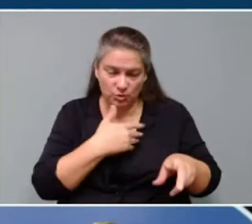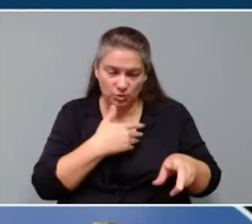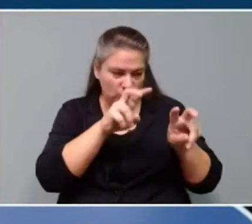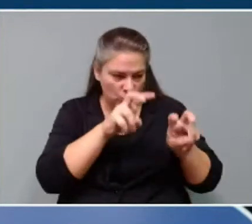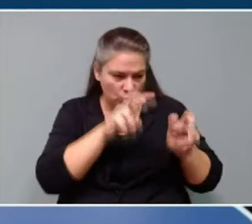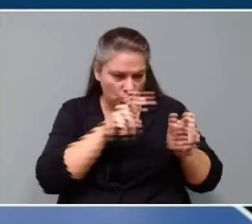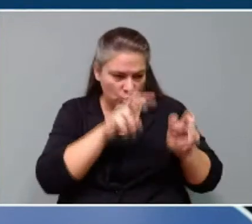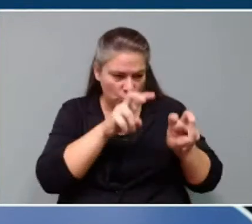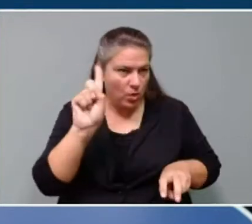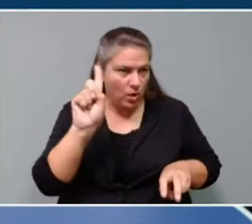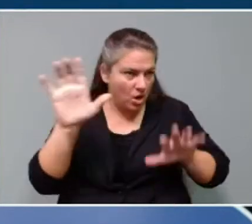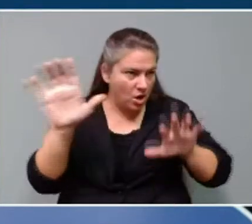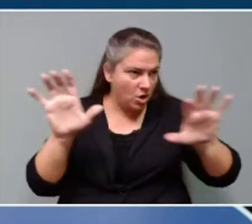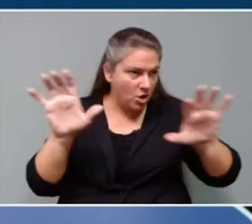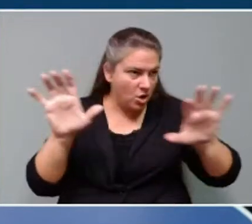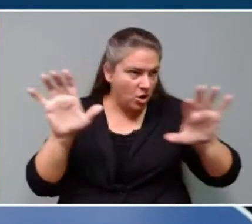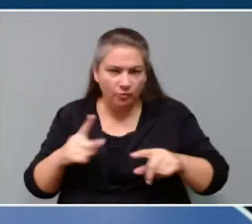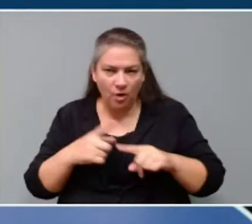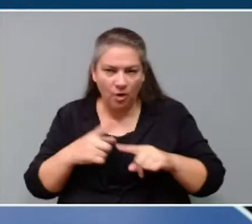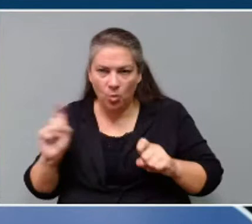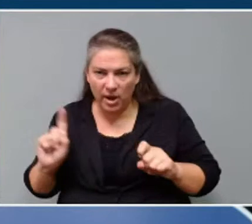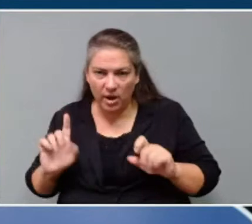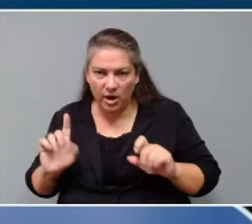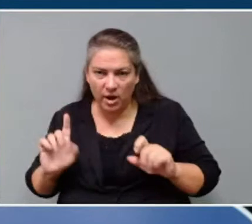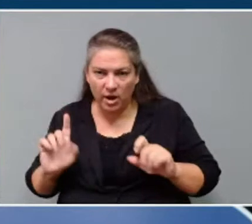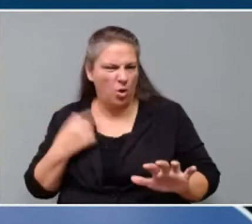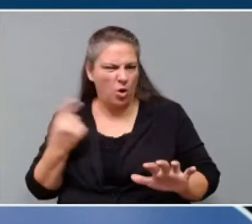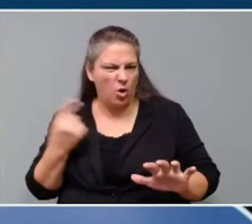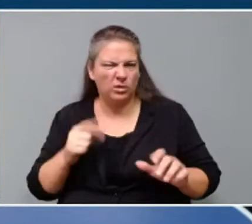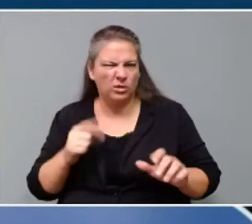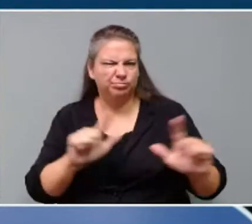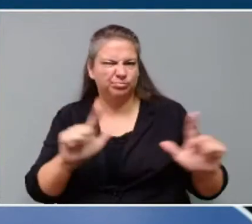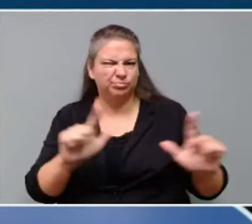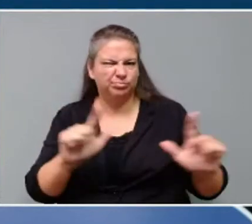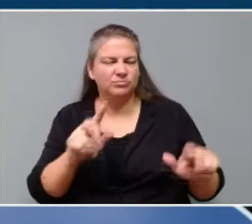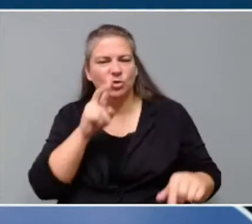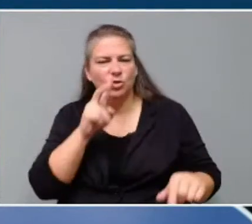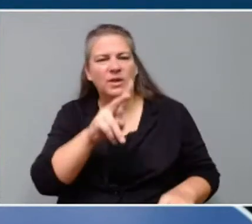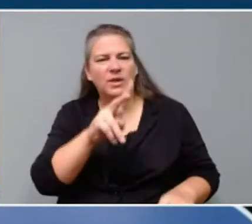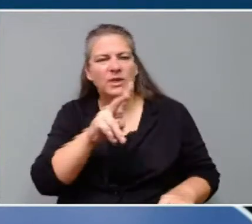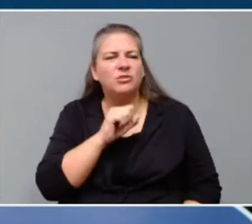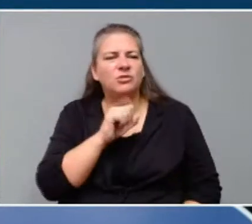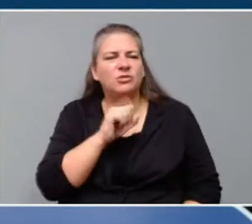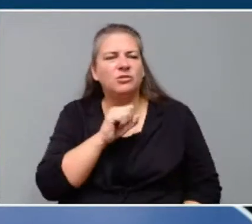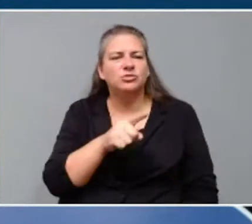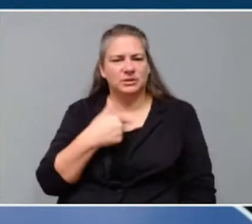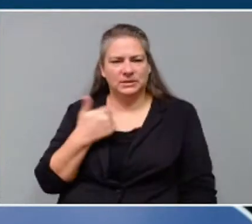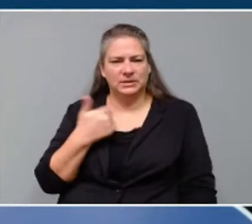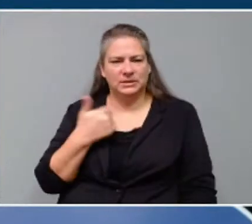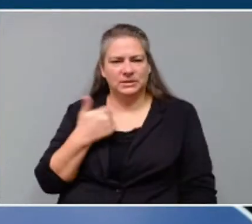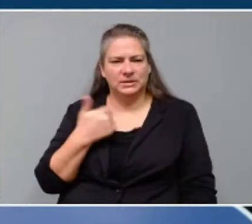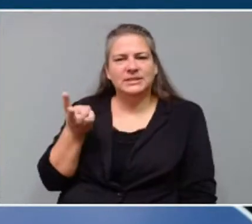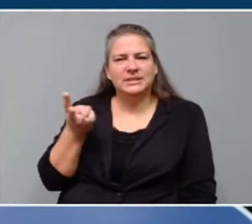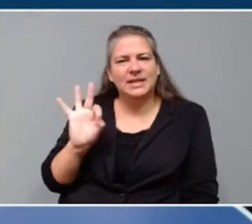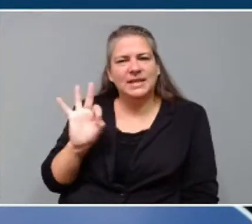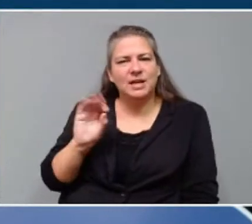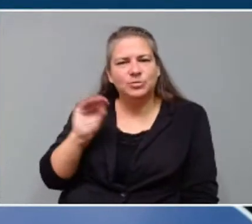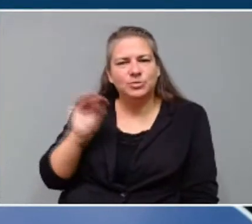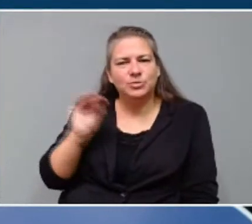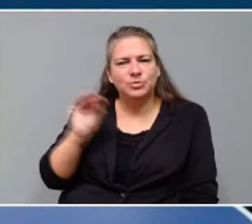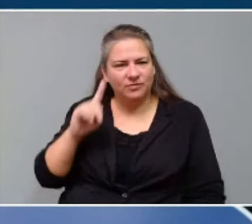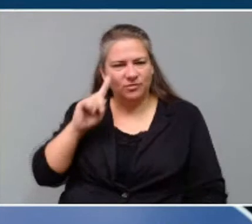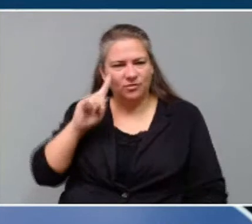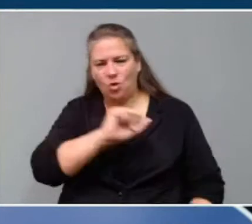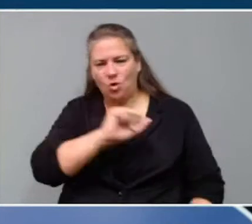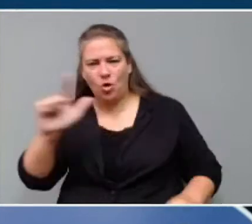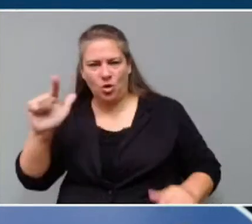and geographically. So let's put up the ages. We're still at 69% of all adults in